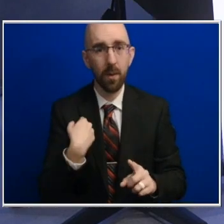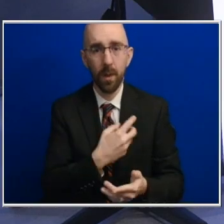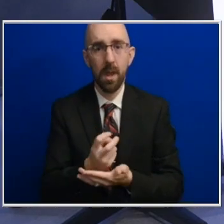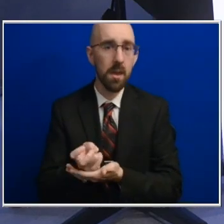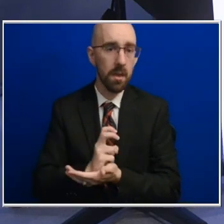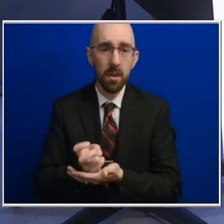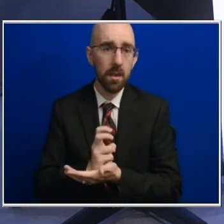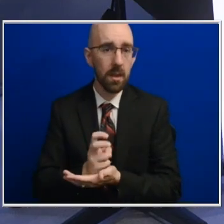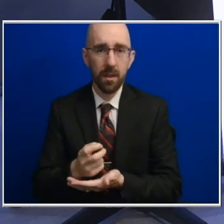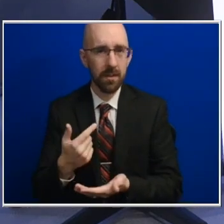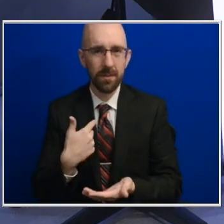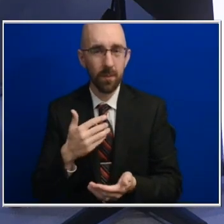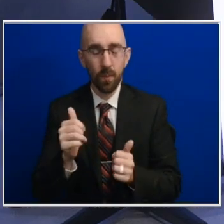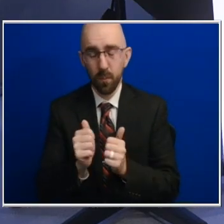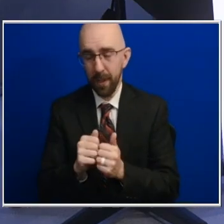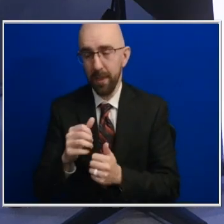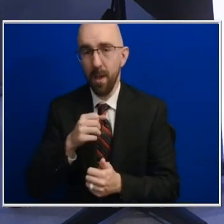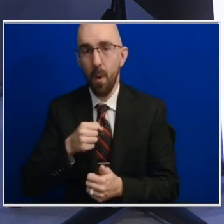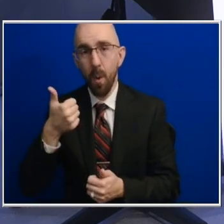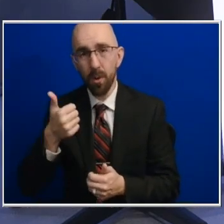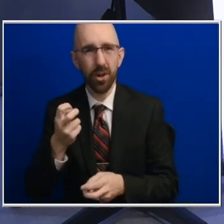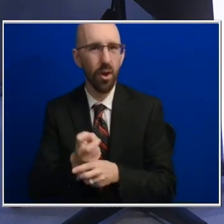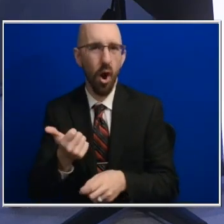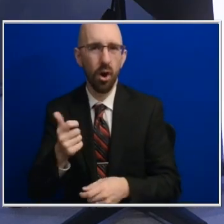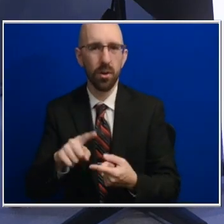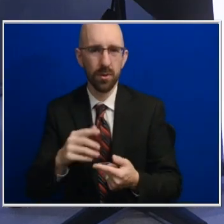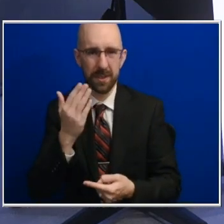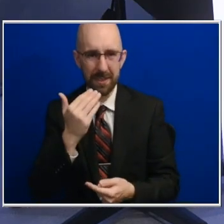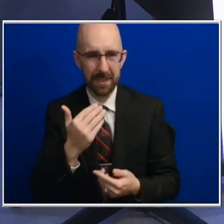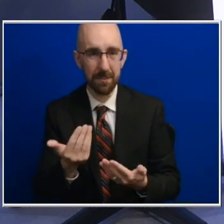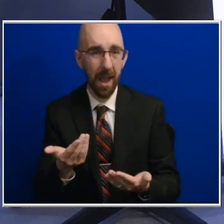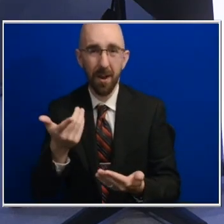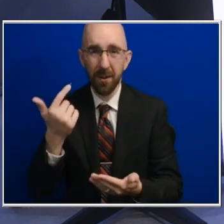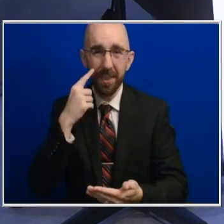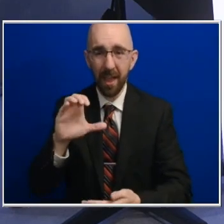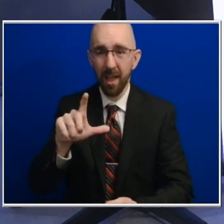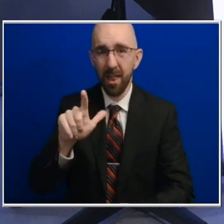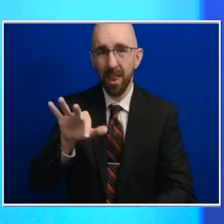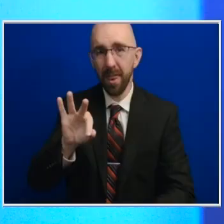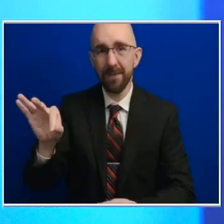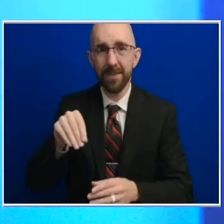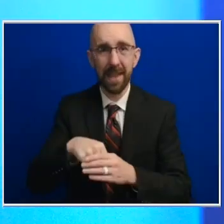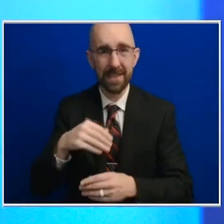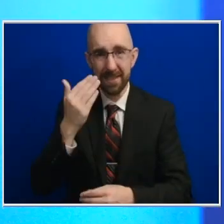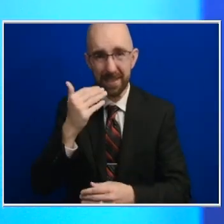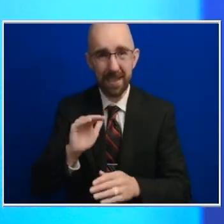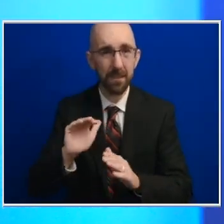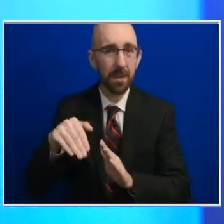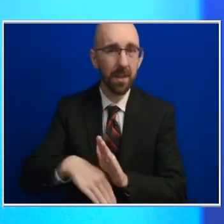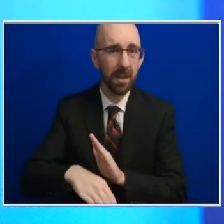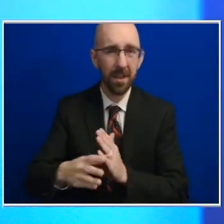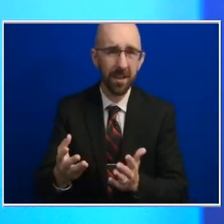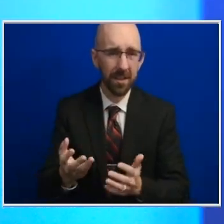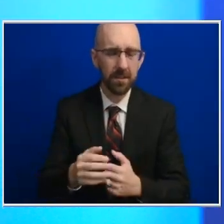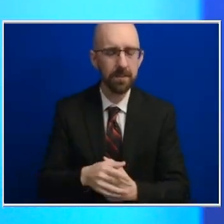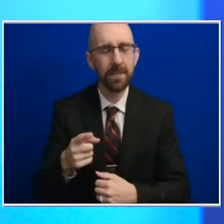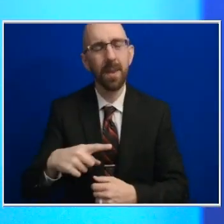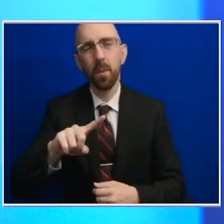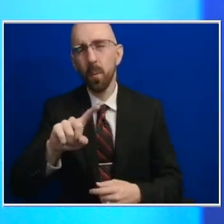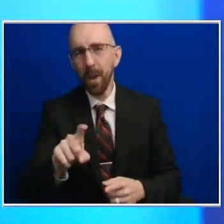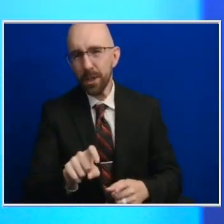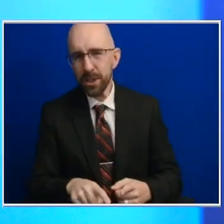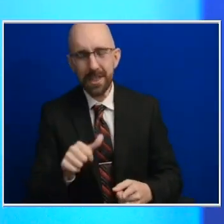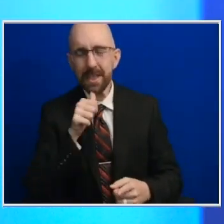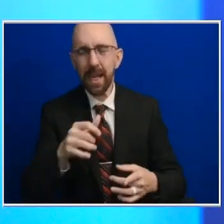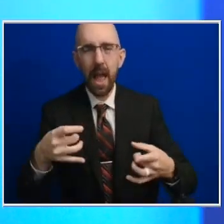cliff in sleep. I don't know, do they talk about a cliff in sleep? Well, so they're doing questionnaires. They didn't really highlight this, but